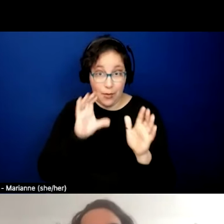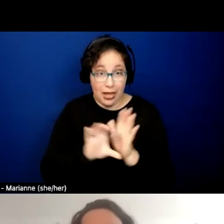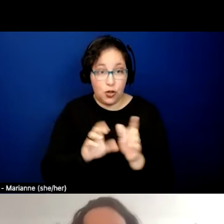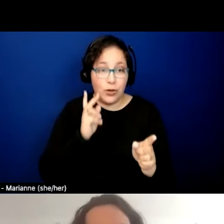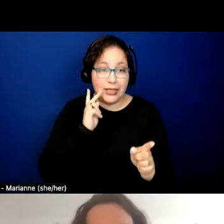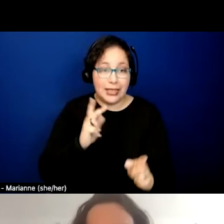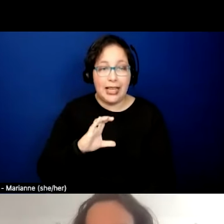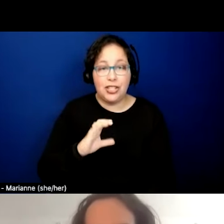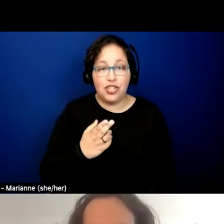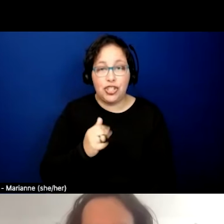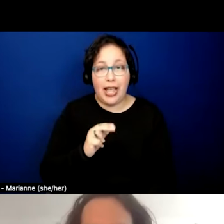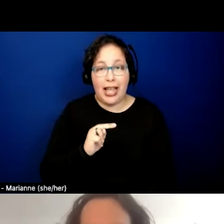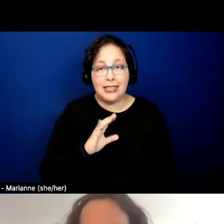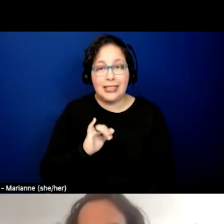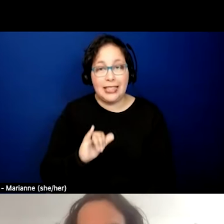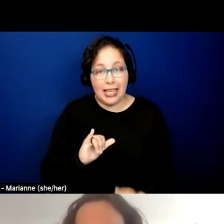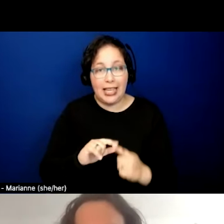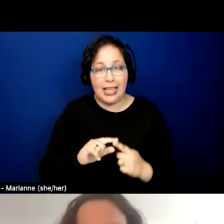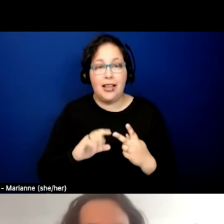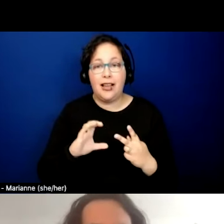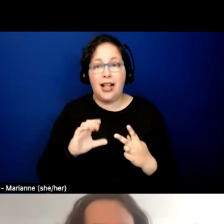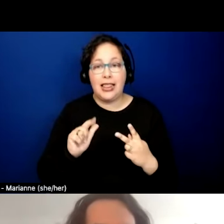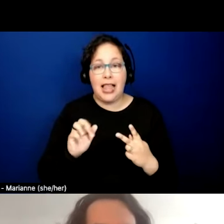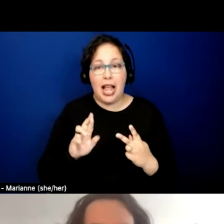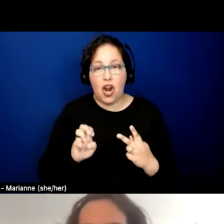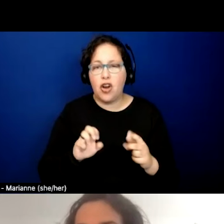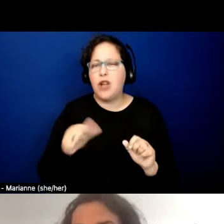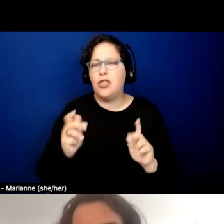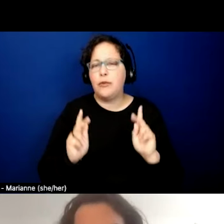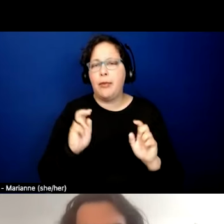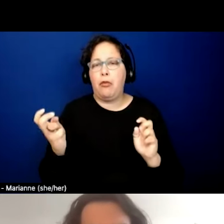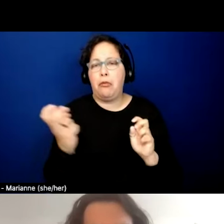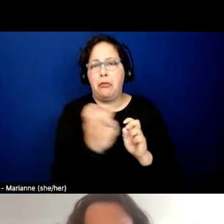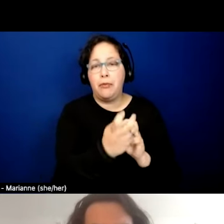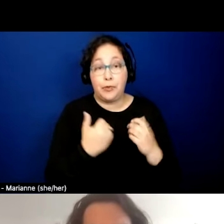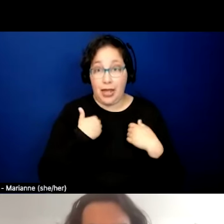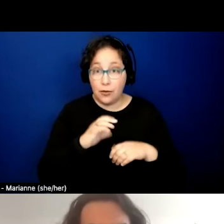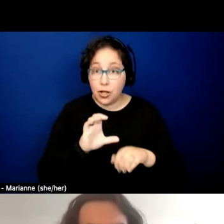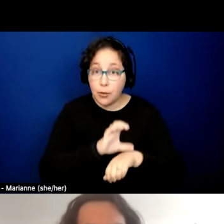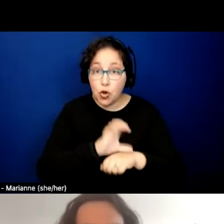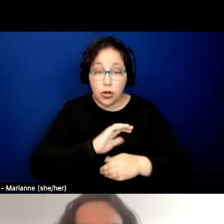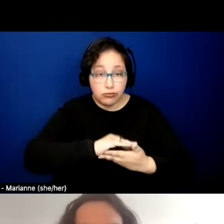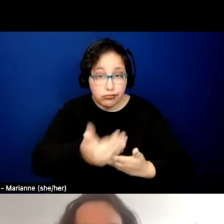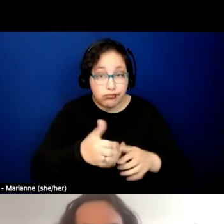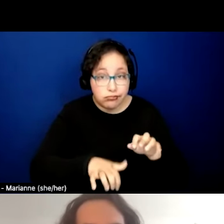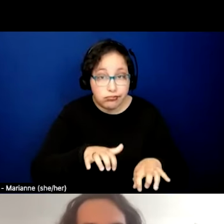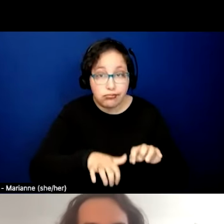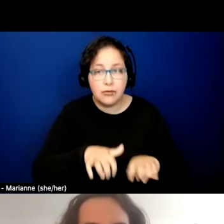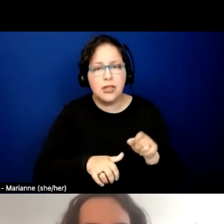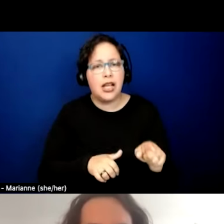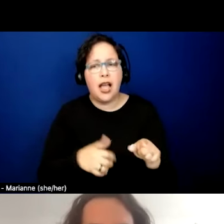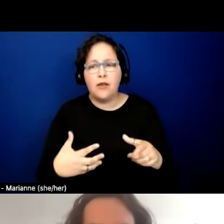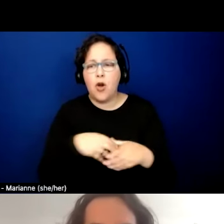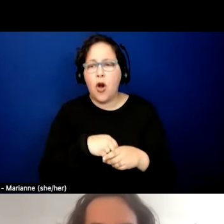Claire surrounded by other folks around a table. They all have computers, and they are participating in